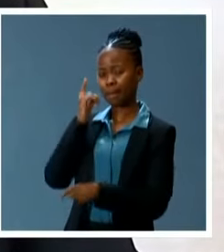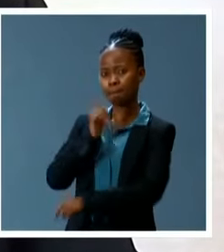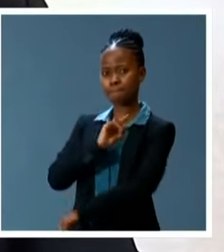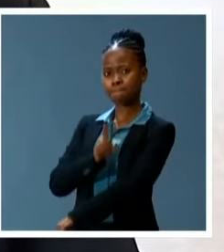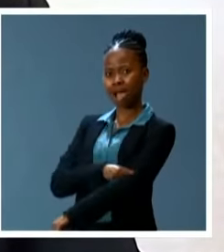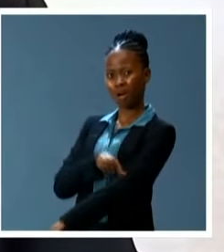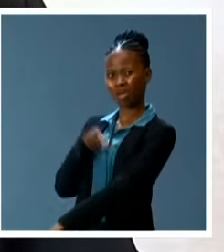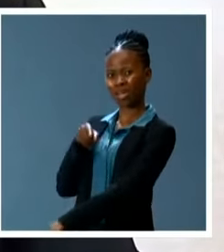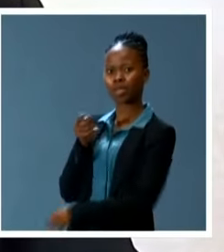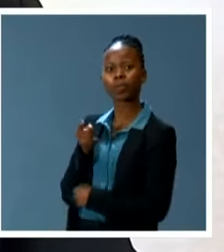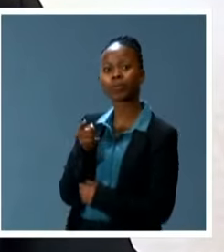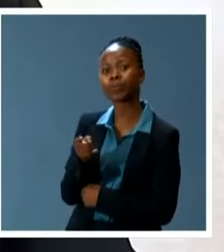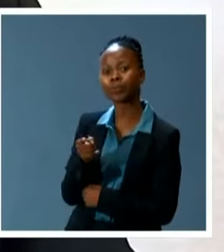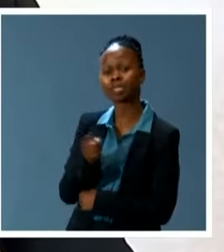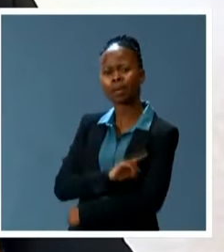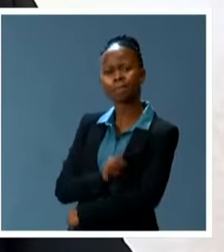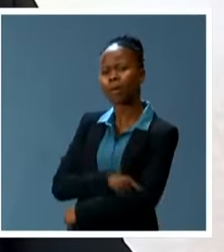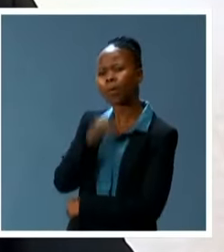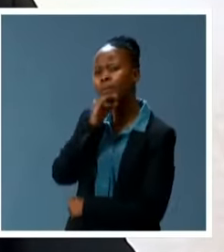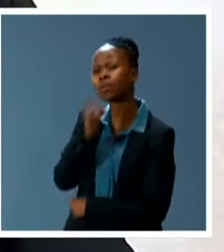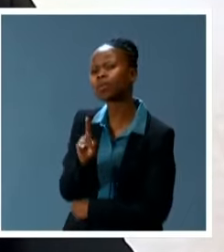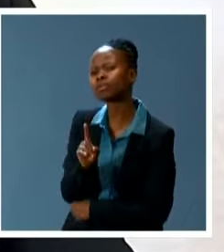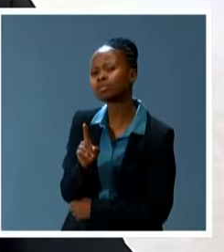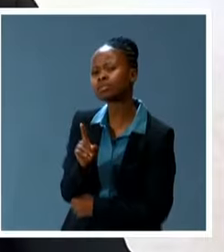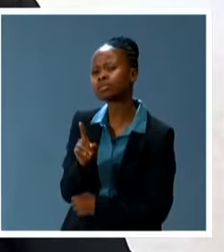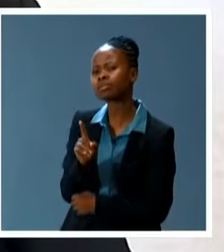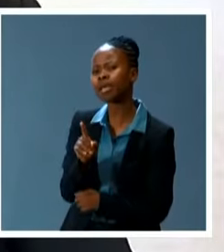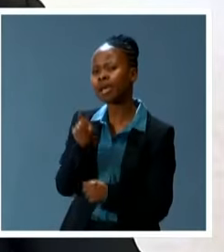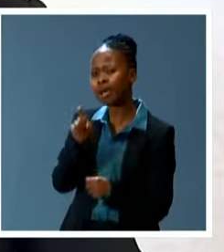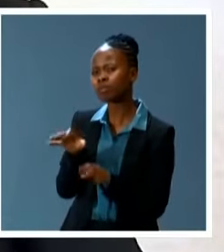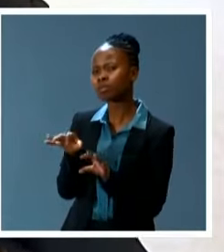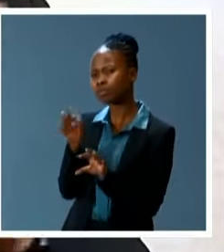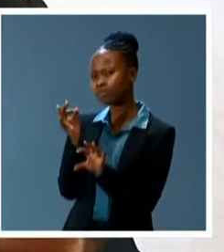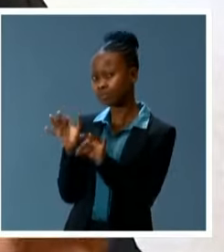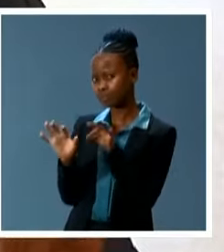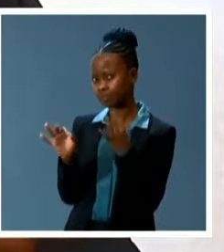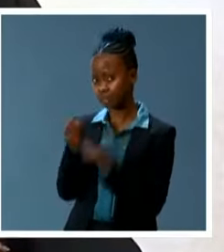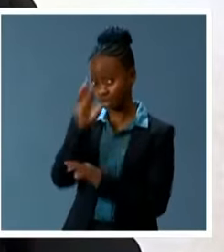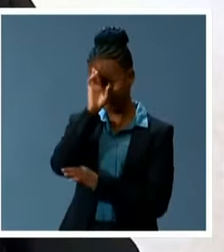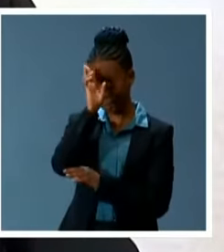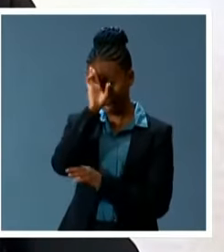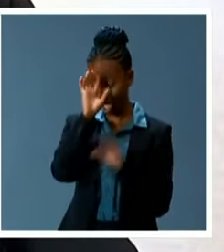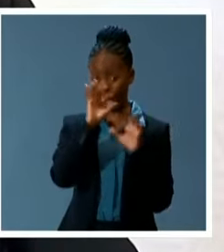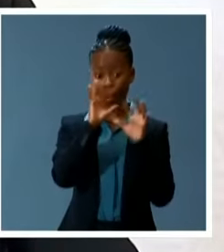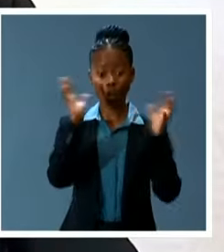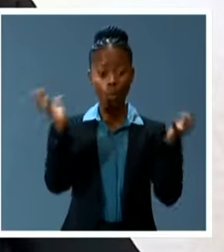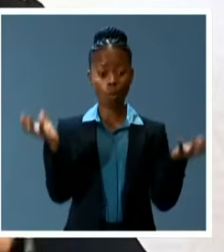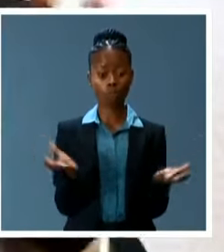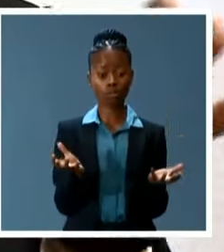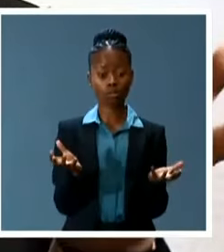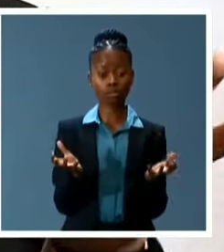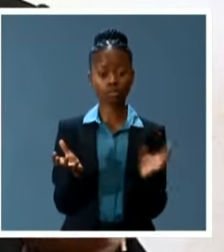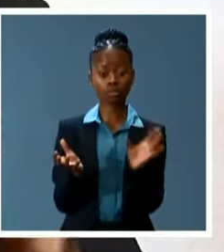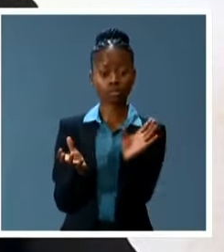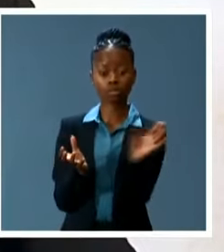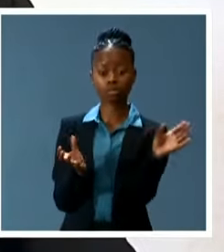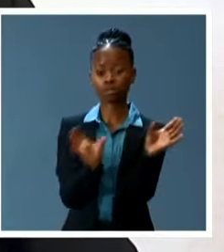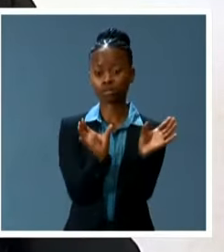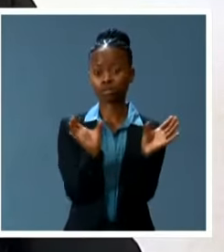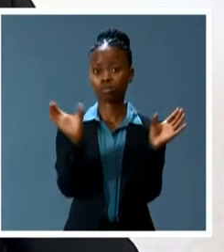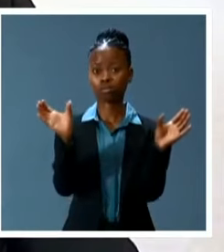I think there is a risk to look into the world and to have a world divided into two blocks by the two biggest